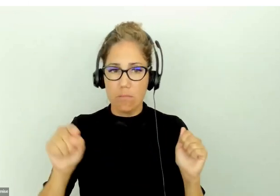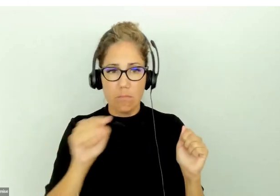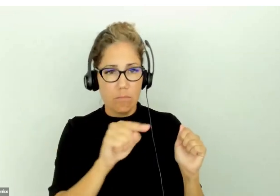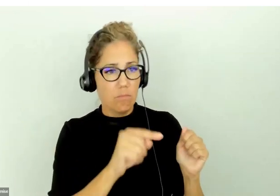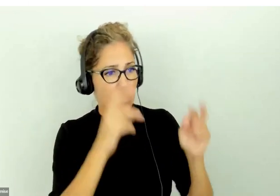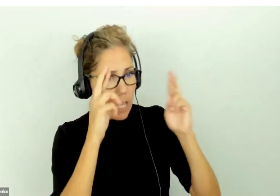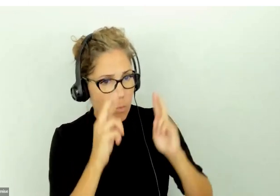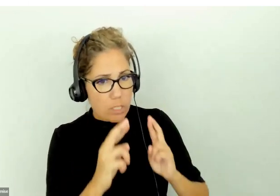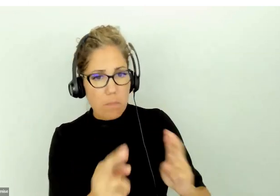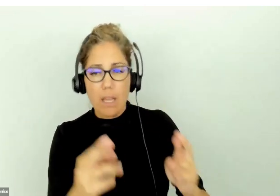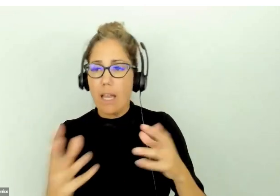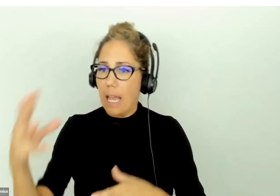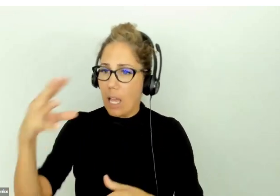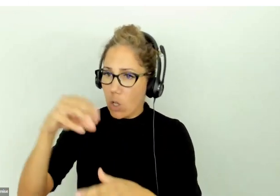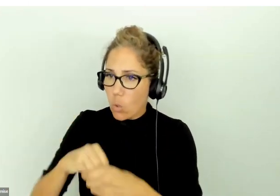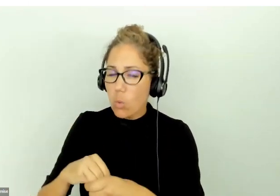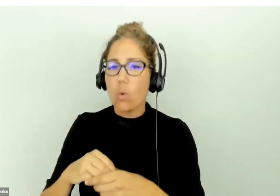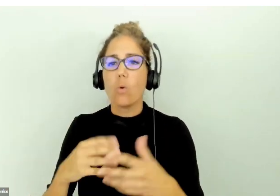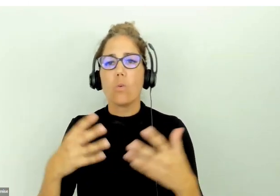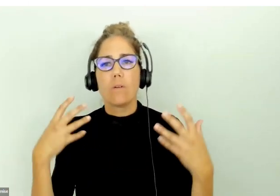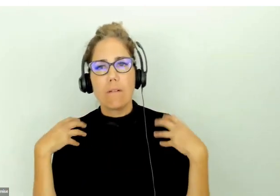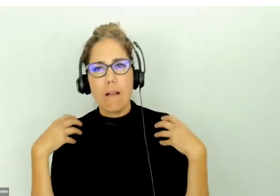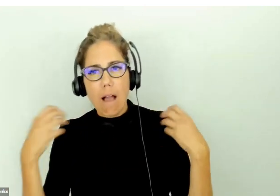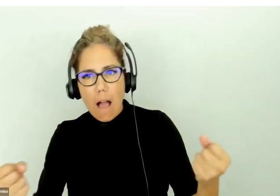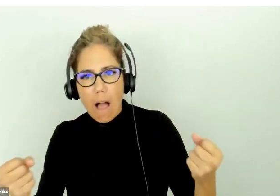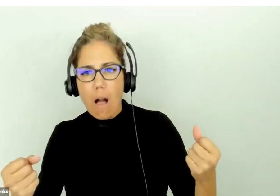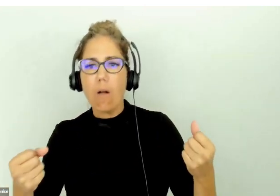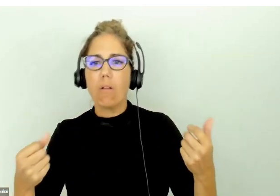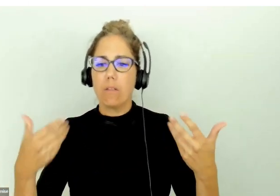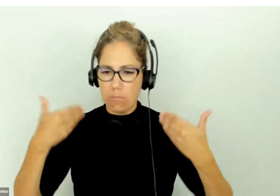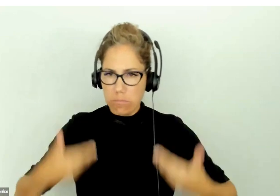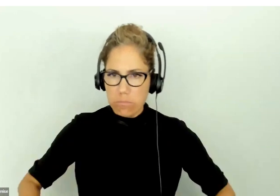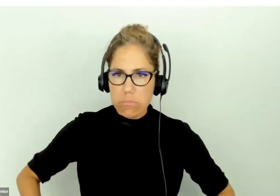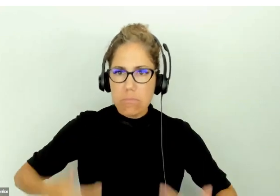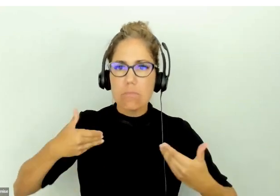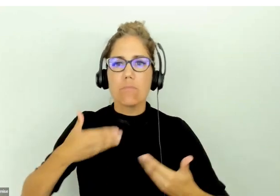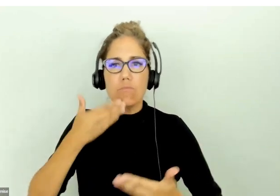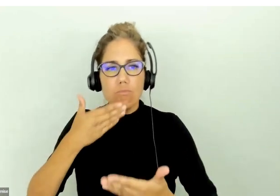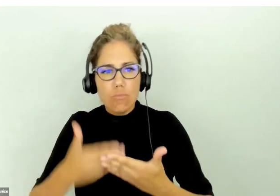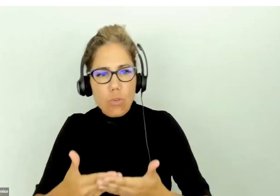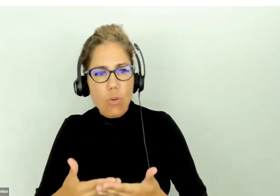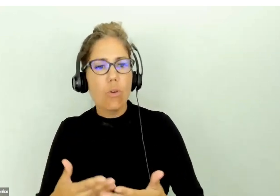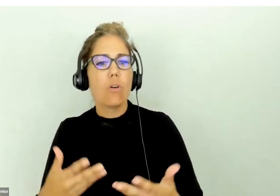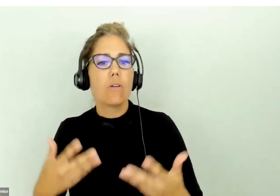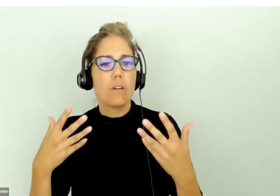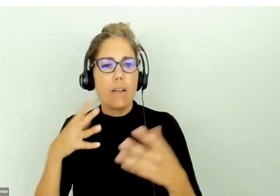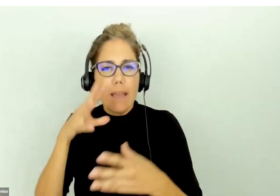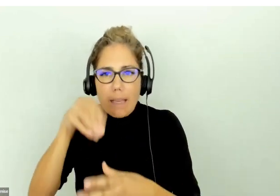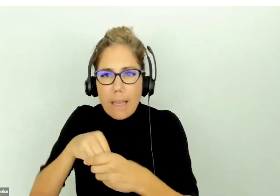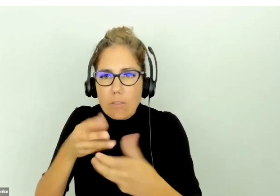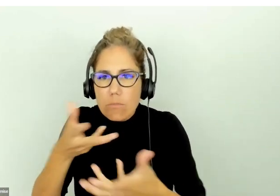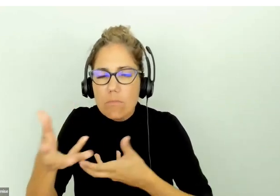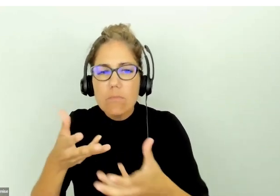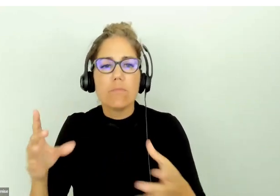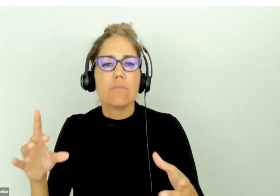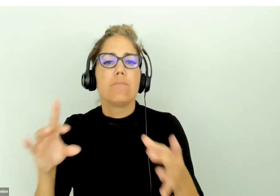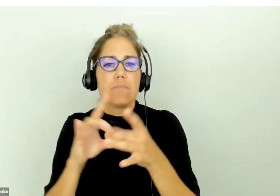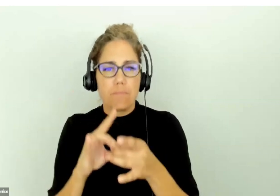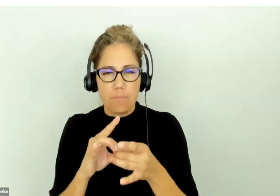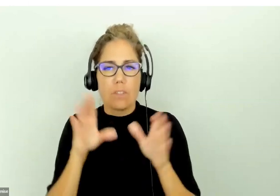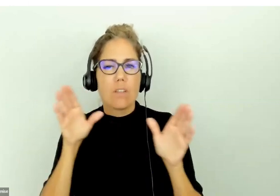to encourage health, well-being, engagement, and connection. Our focus areas include purpose and engagement, social